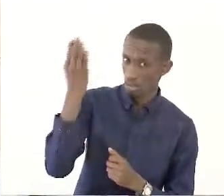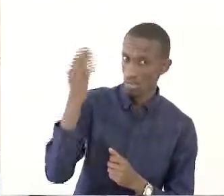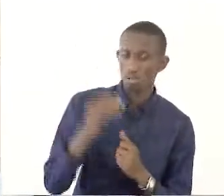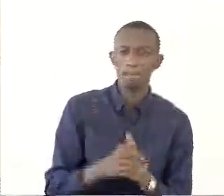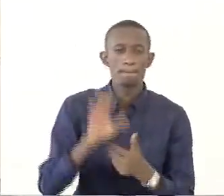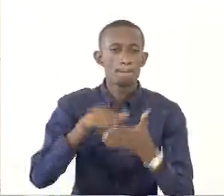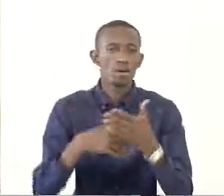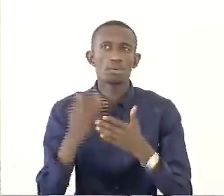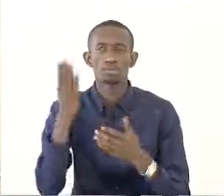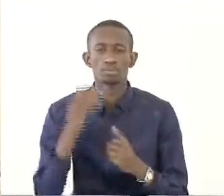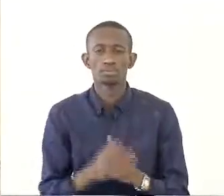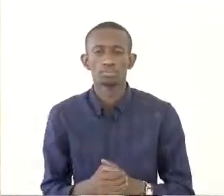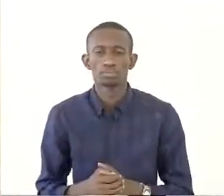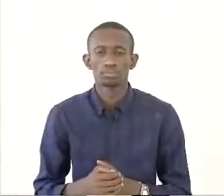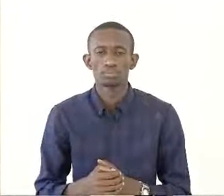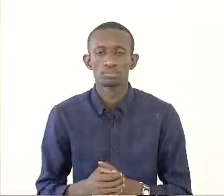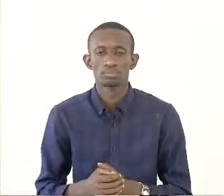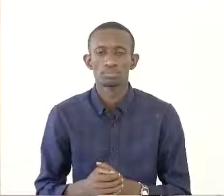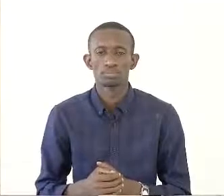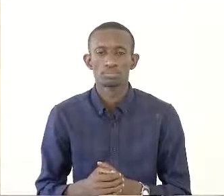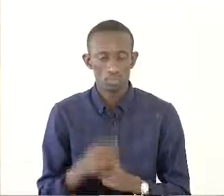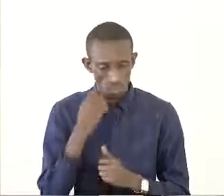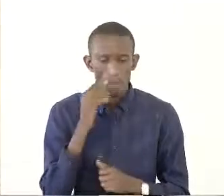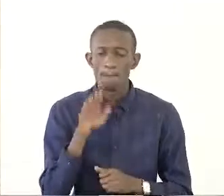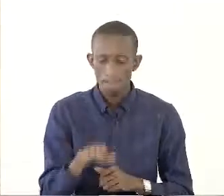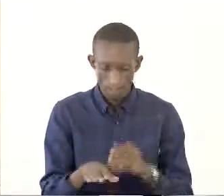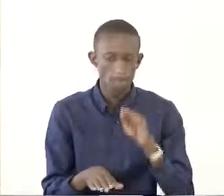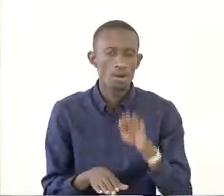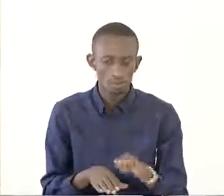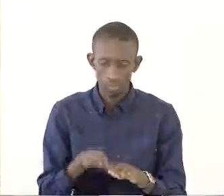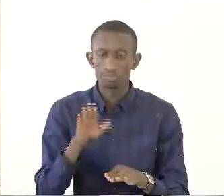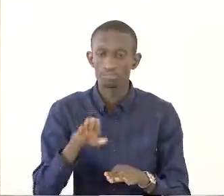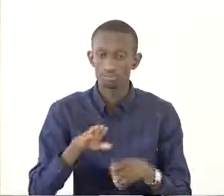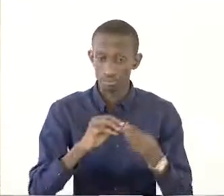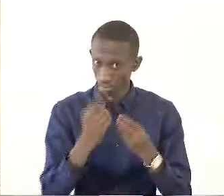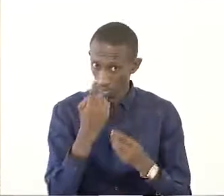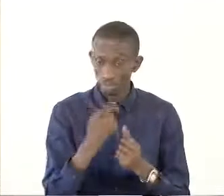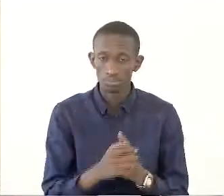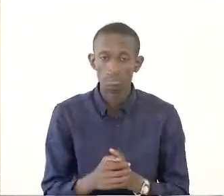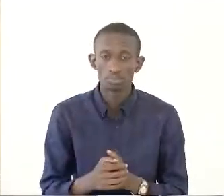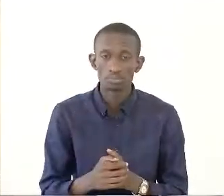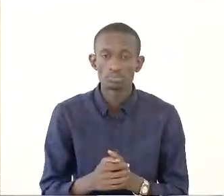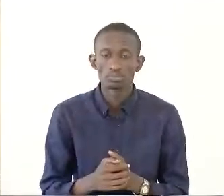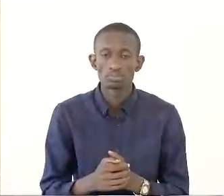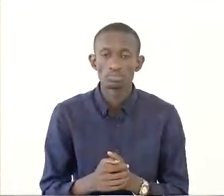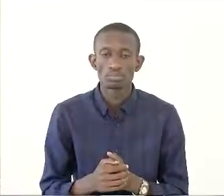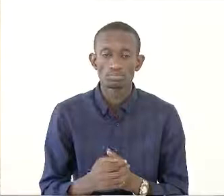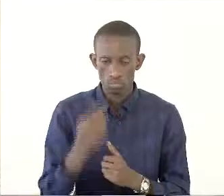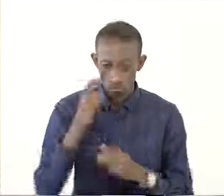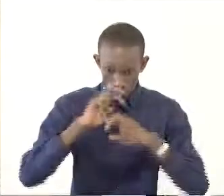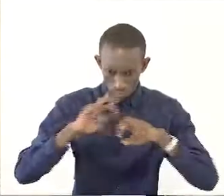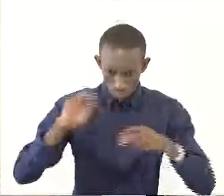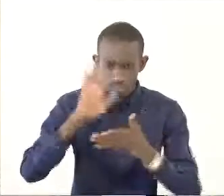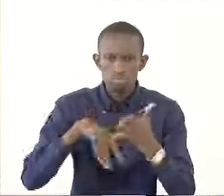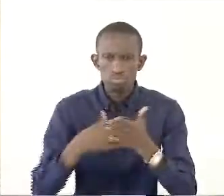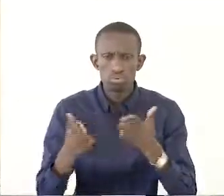of. I want to now you go step by step. Step number 1, it is to find the table, to build